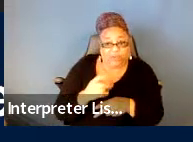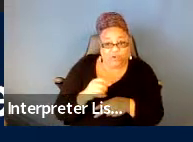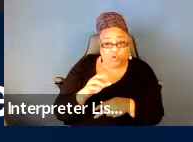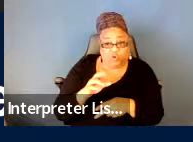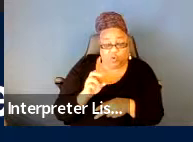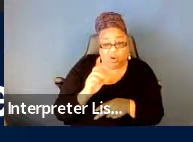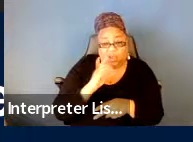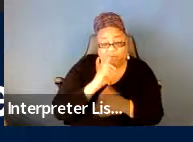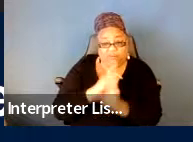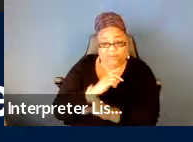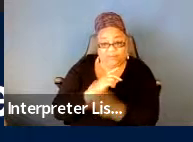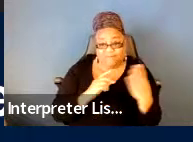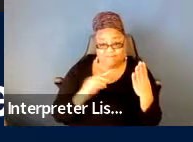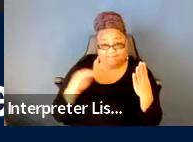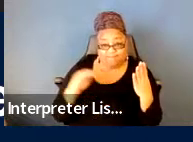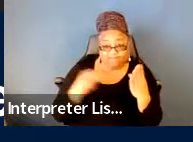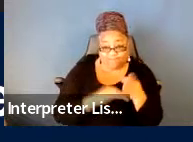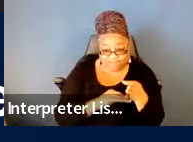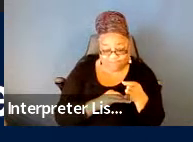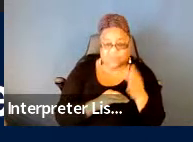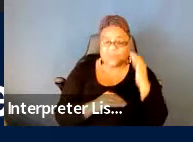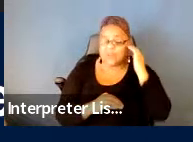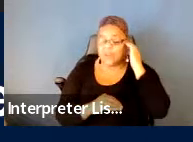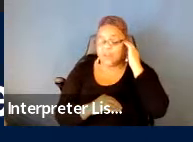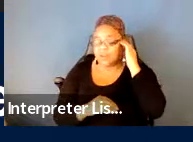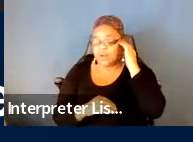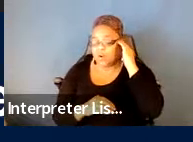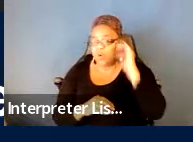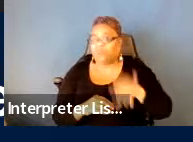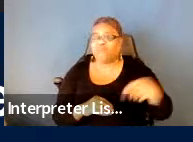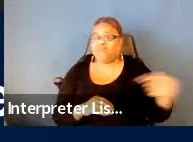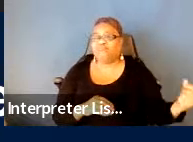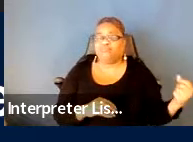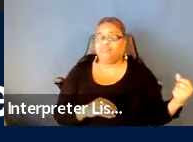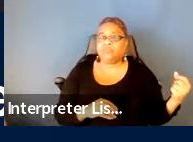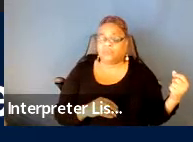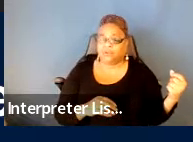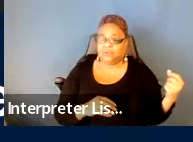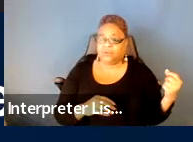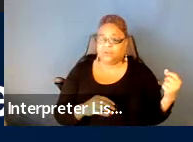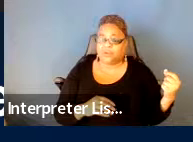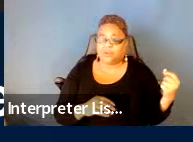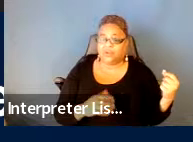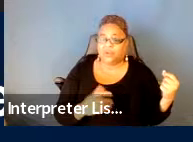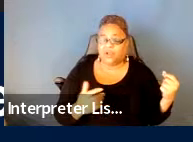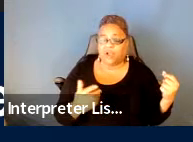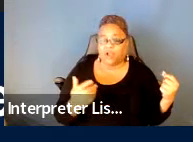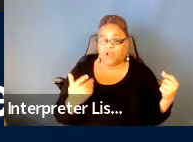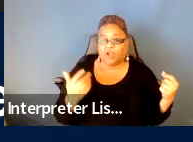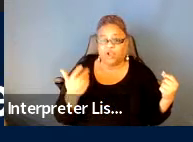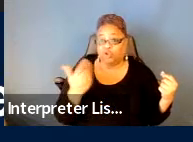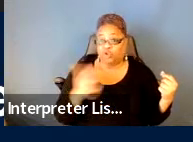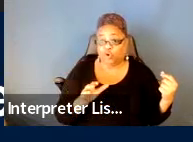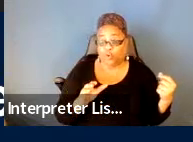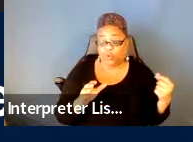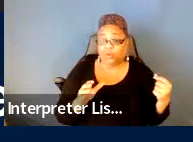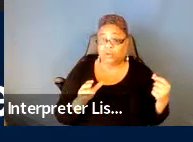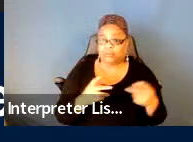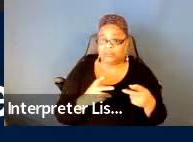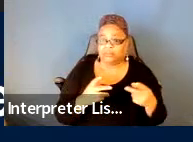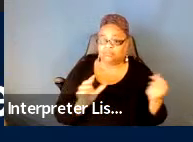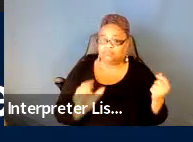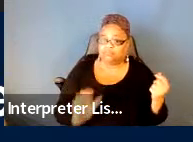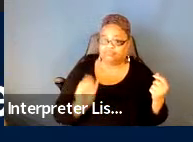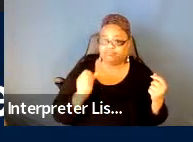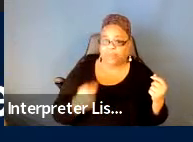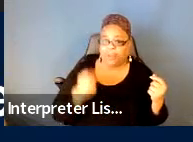sign on the push side of that door because the door is going to be open and nobody's really going to be able to look for that sign there. But just a movable door stop that you